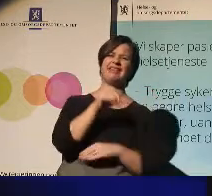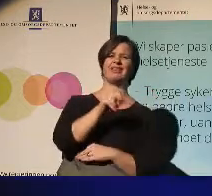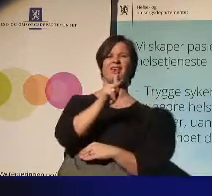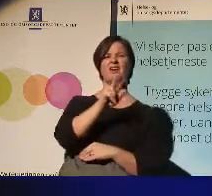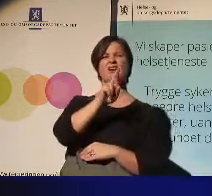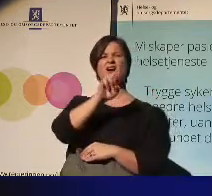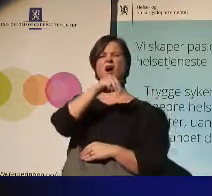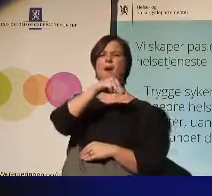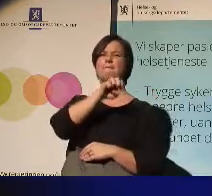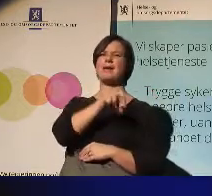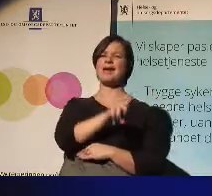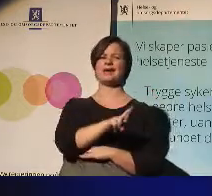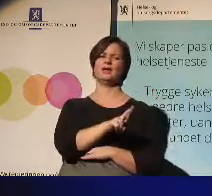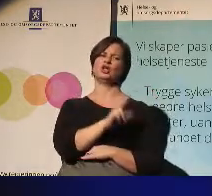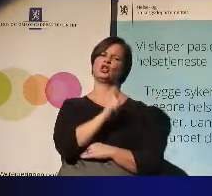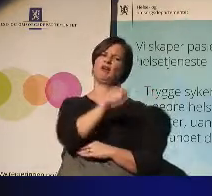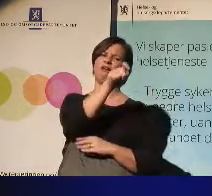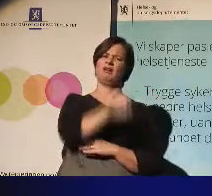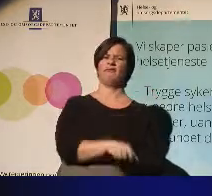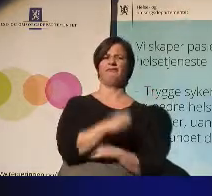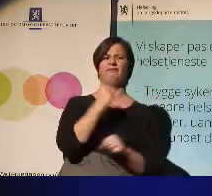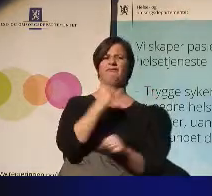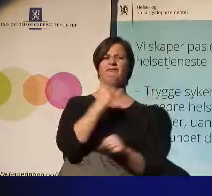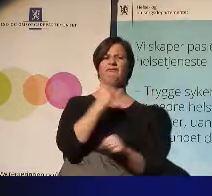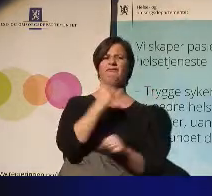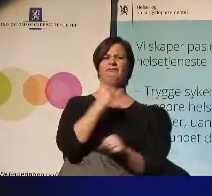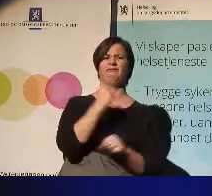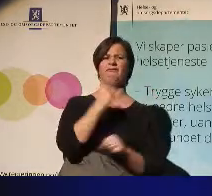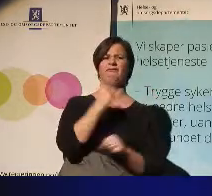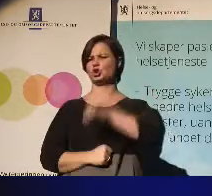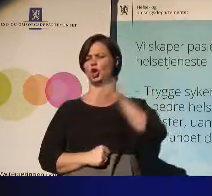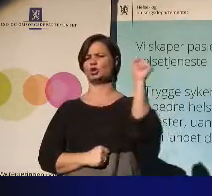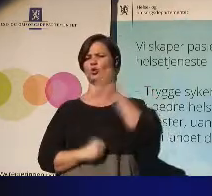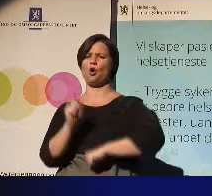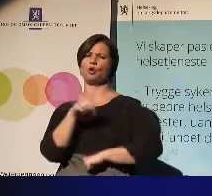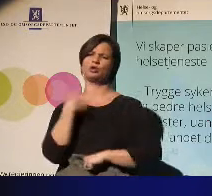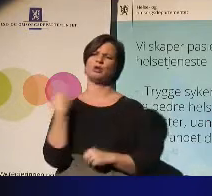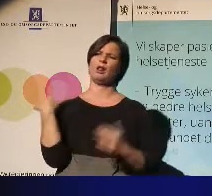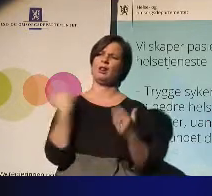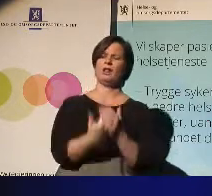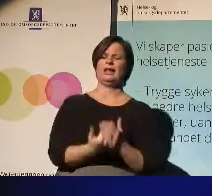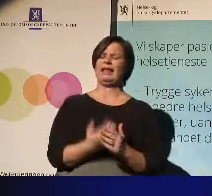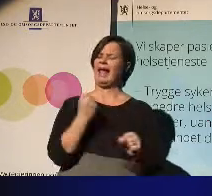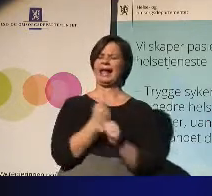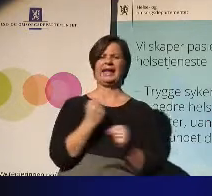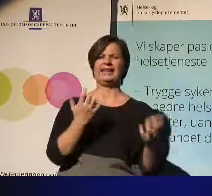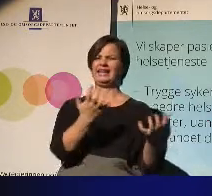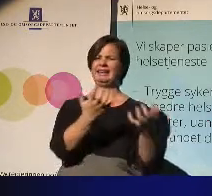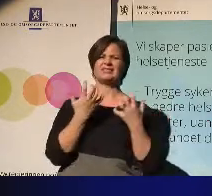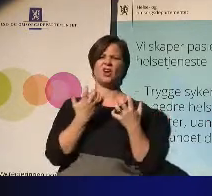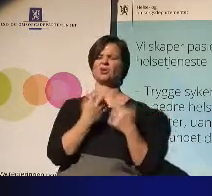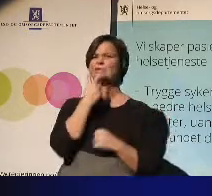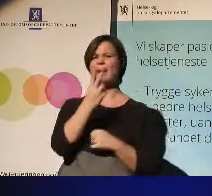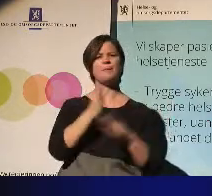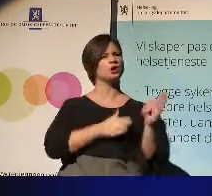because he has really been dominating skating for so long. It's nearly not interesting to watching skating